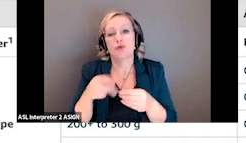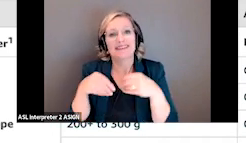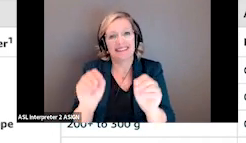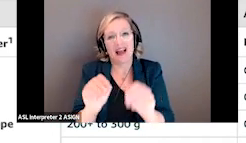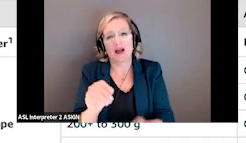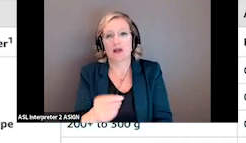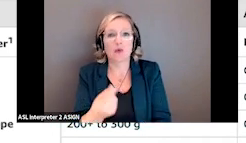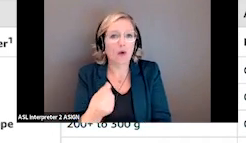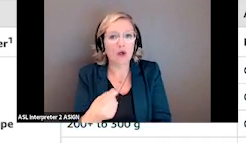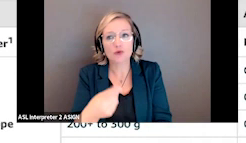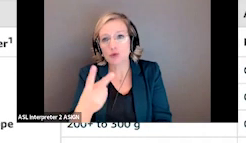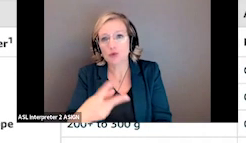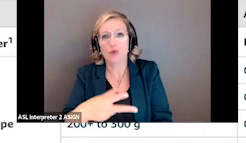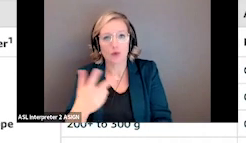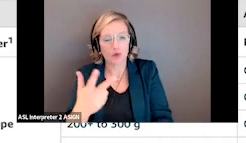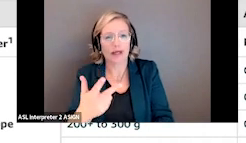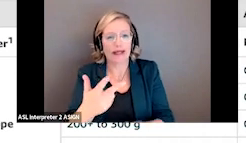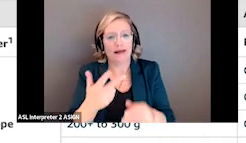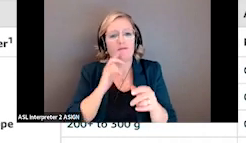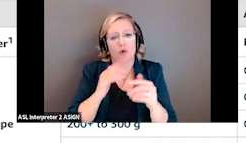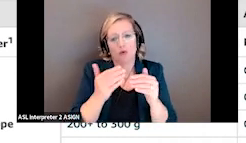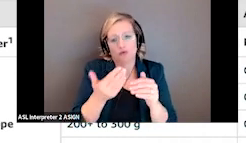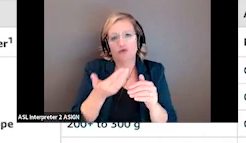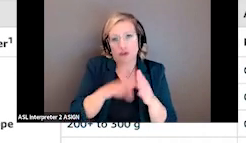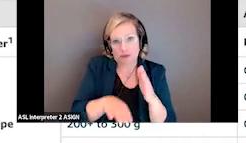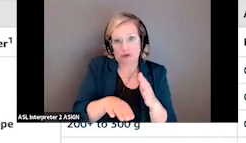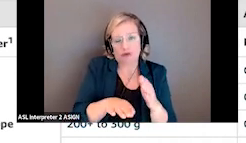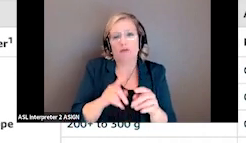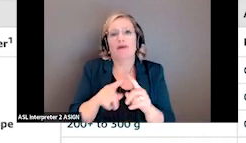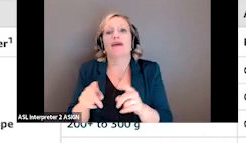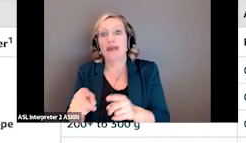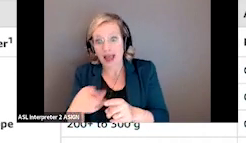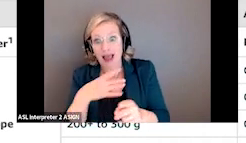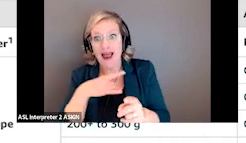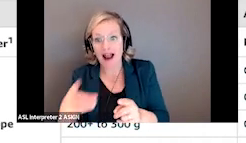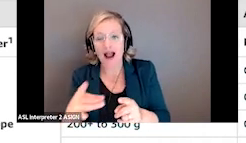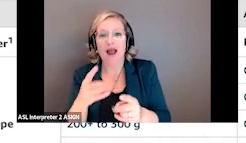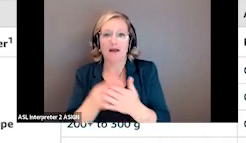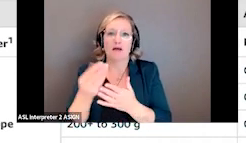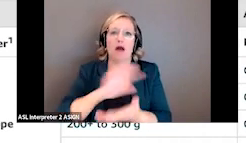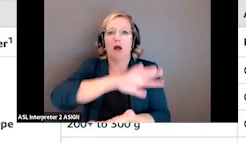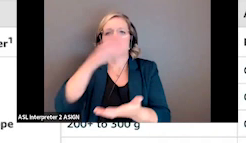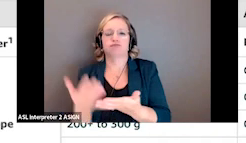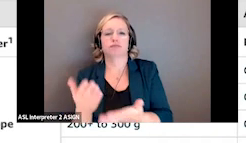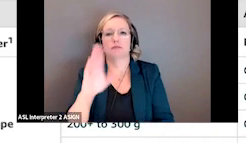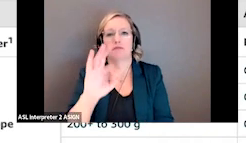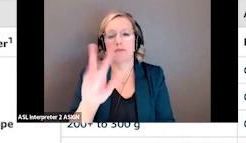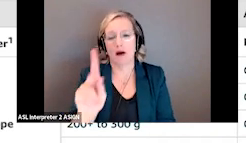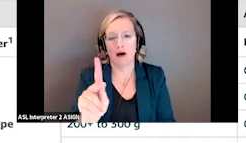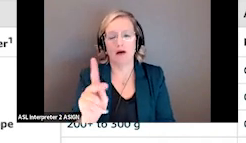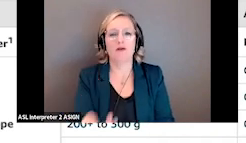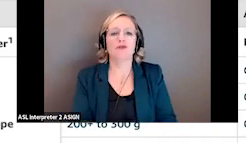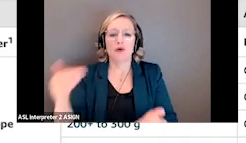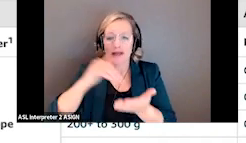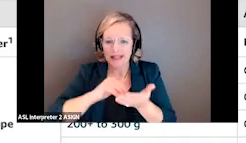bulk formats, and the like through the Amazon channel. So looking at the profitability of